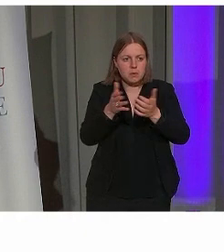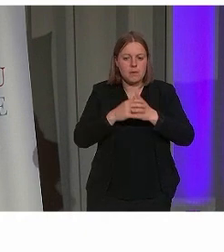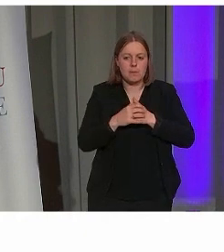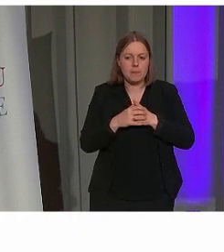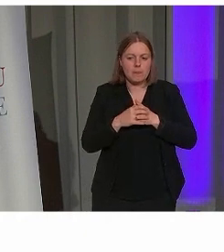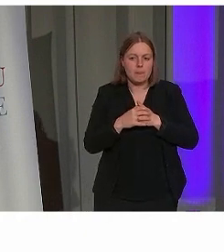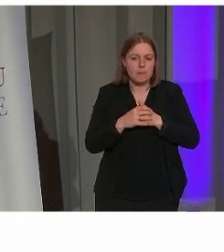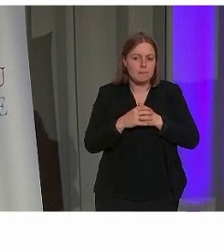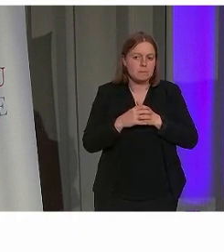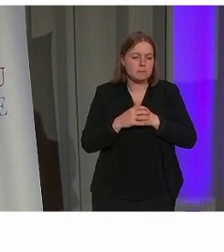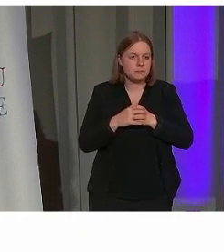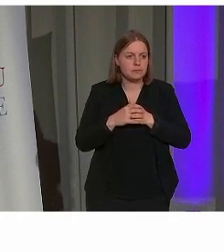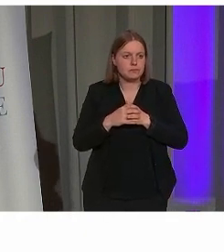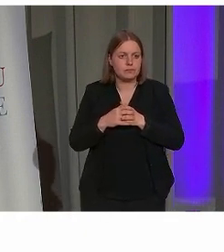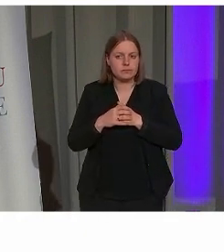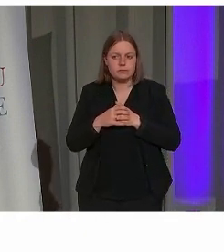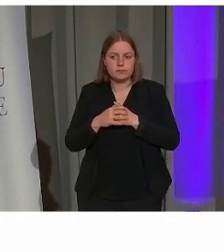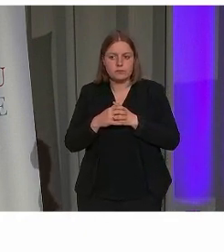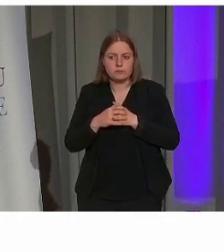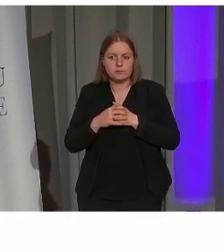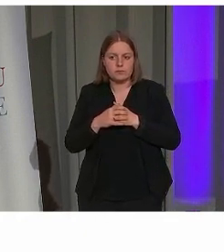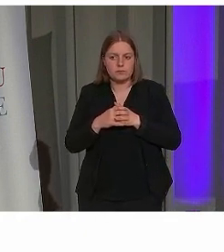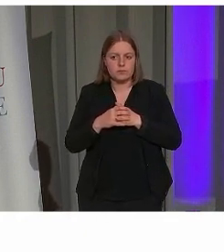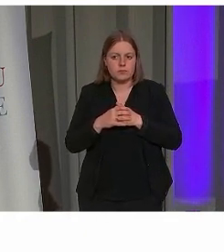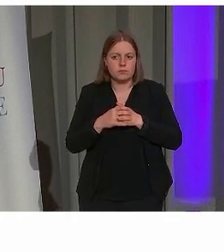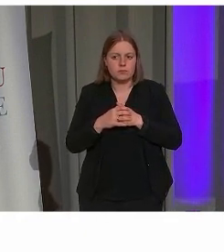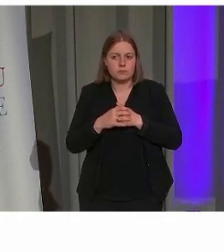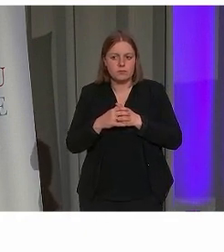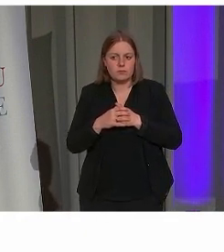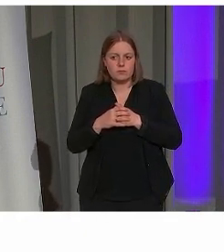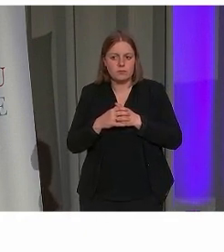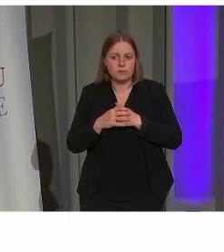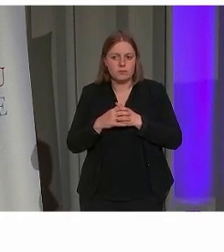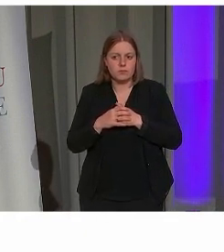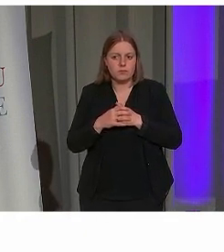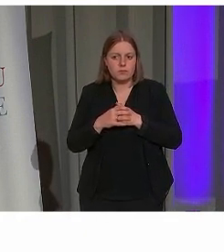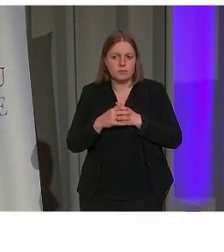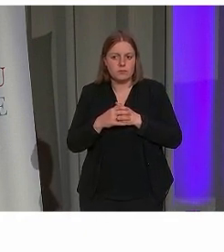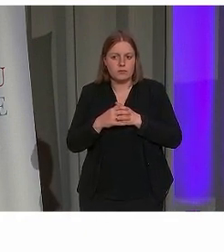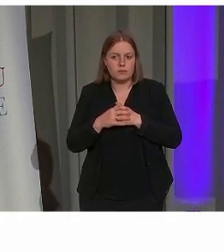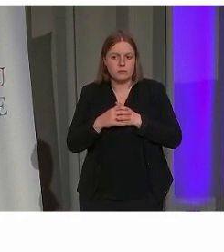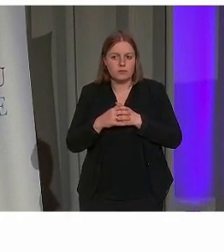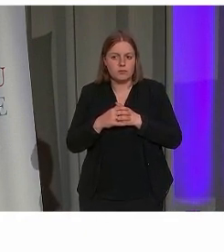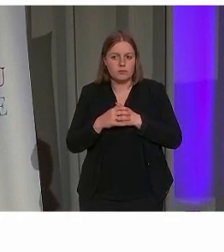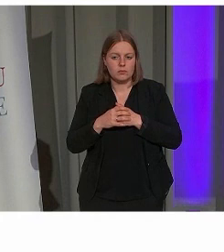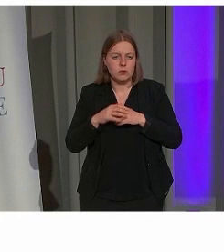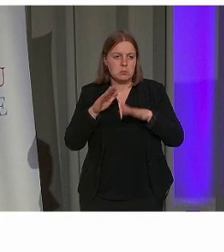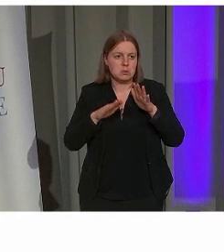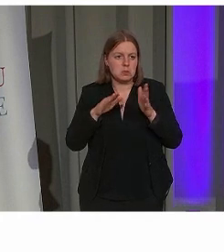enjoy the main element because you choose other route.